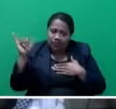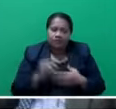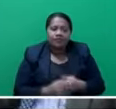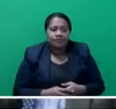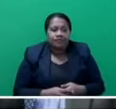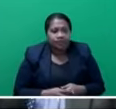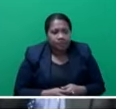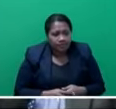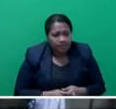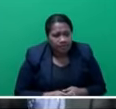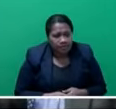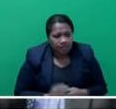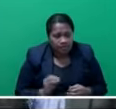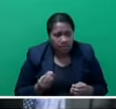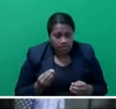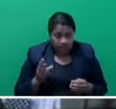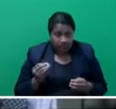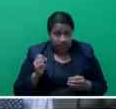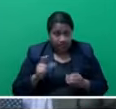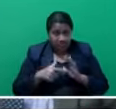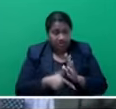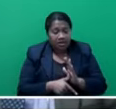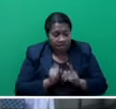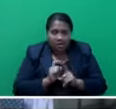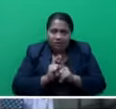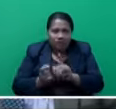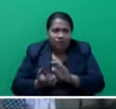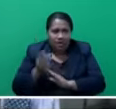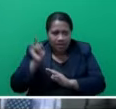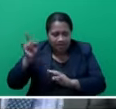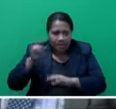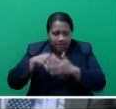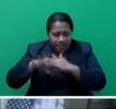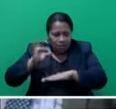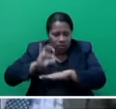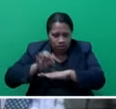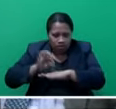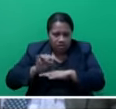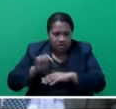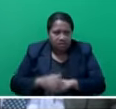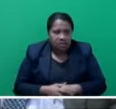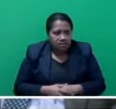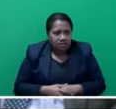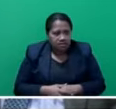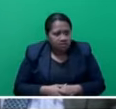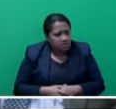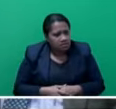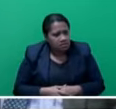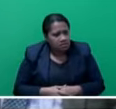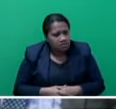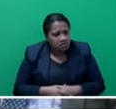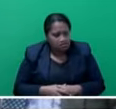cannot be transferred during this time, they are continually followed up and treated in our hospital by our local specialists and would be considered for overseas